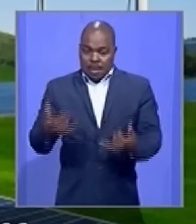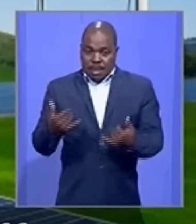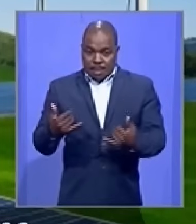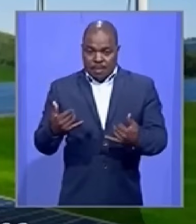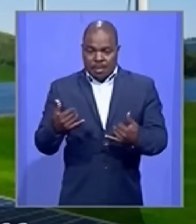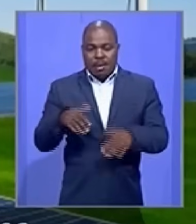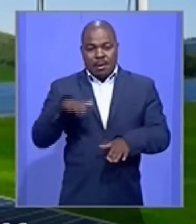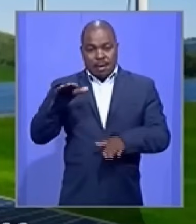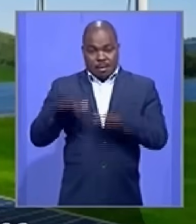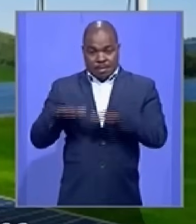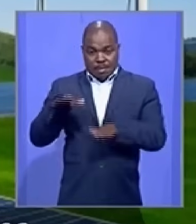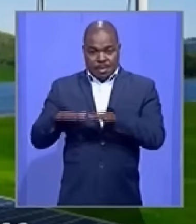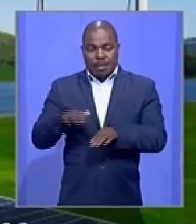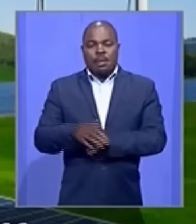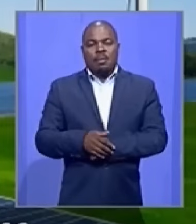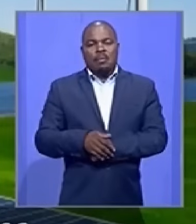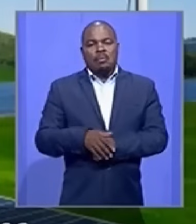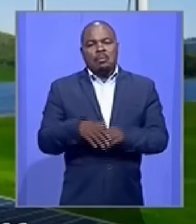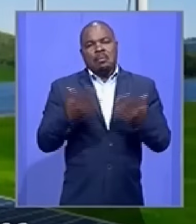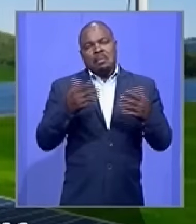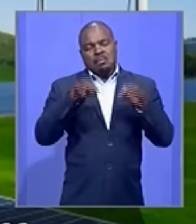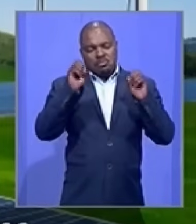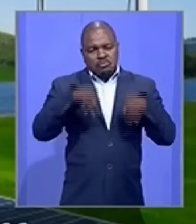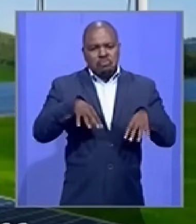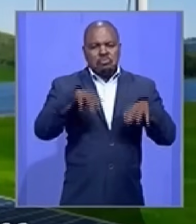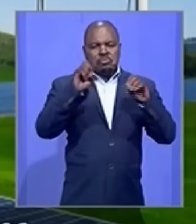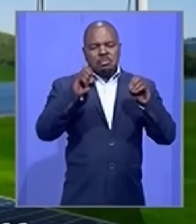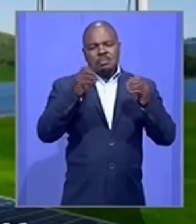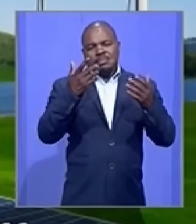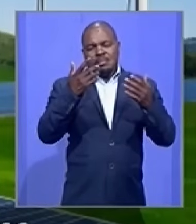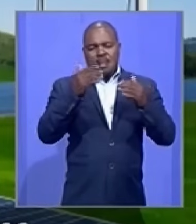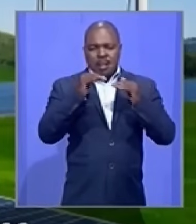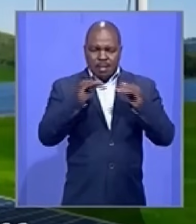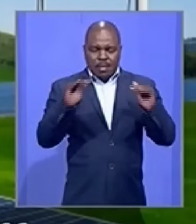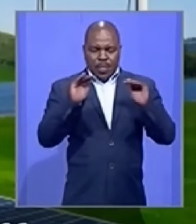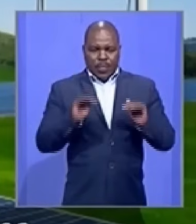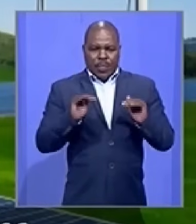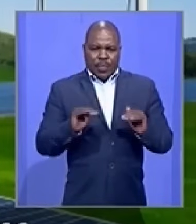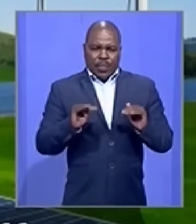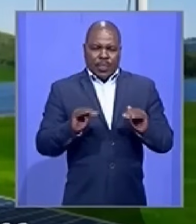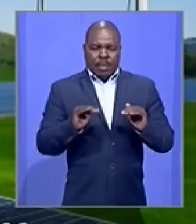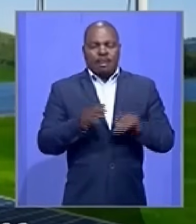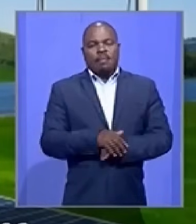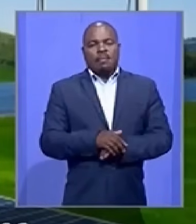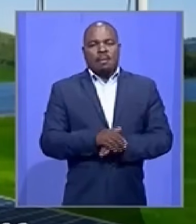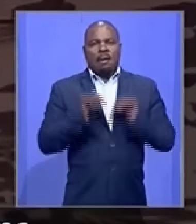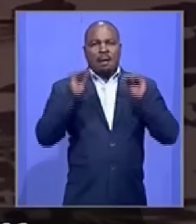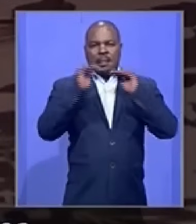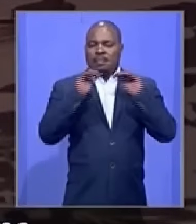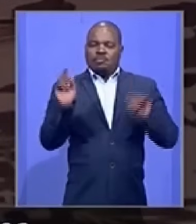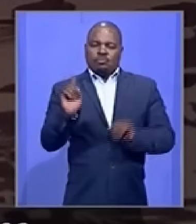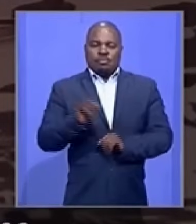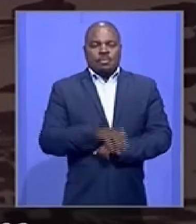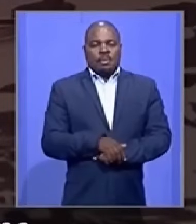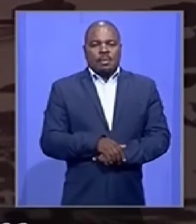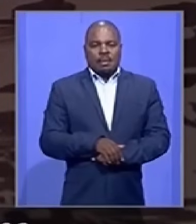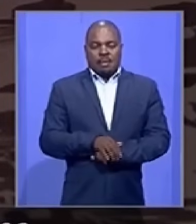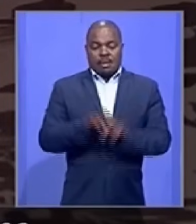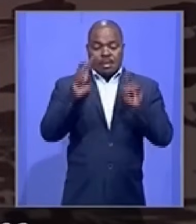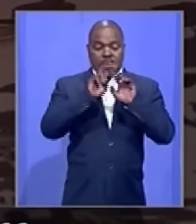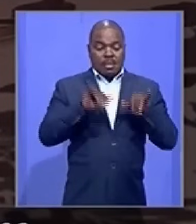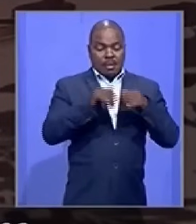now, April, that we've had less stages or lower stages of load shedding. Ditsebi tsa